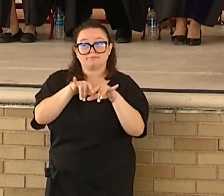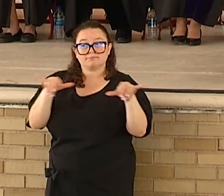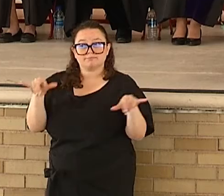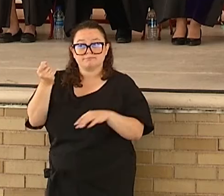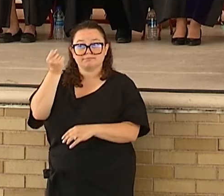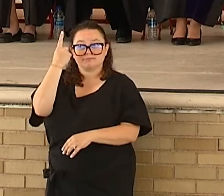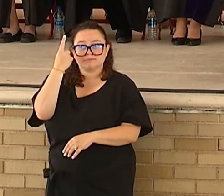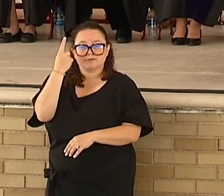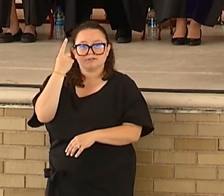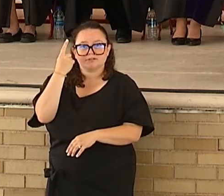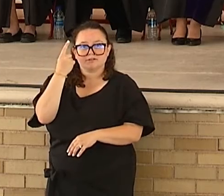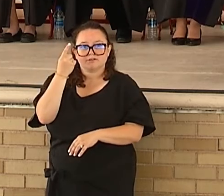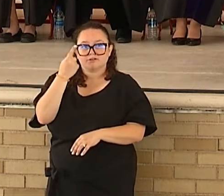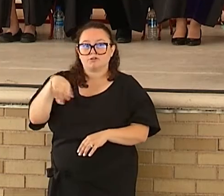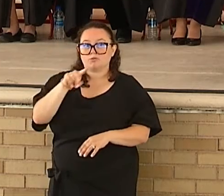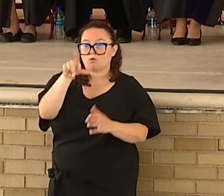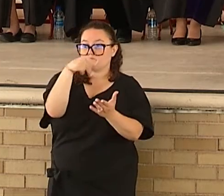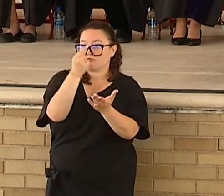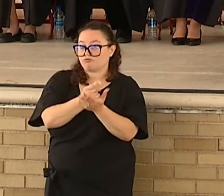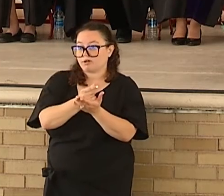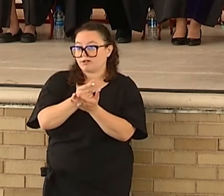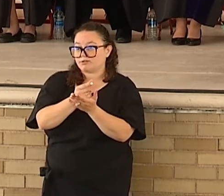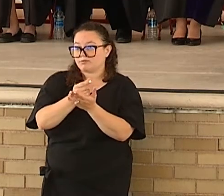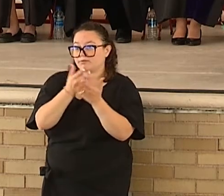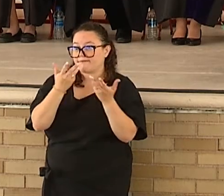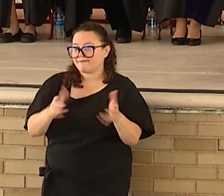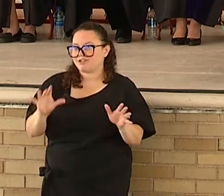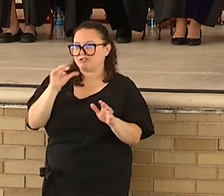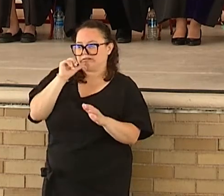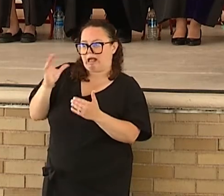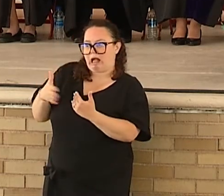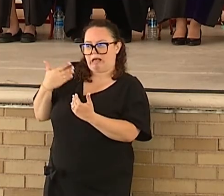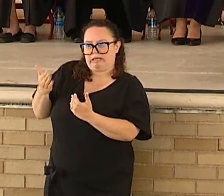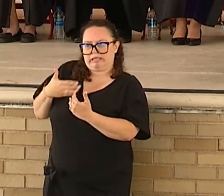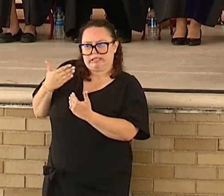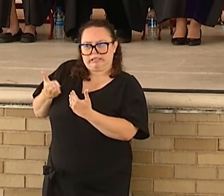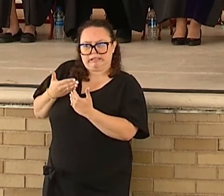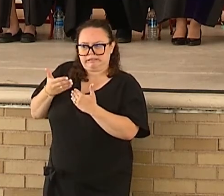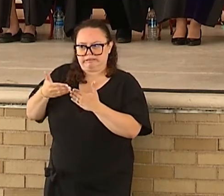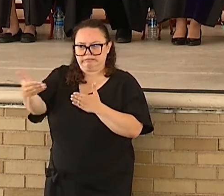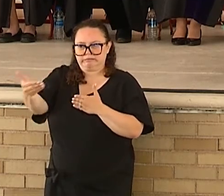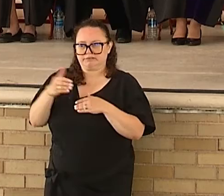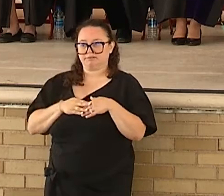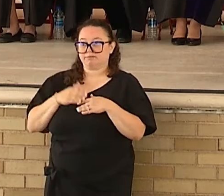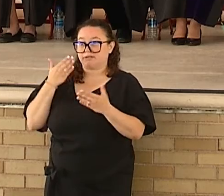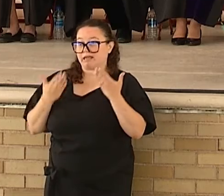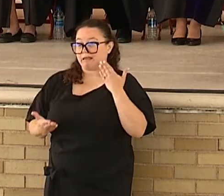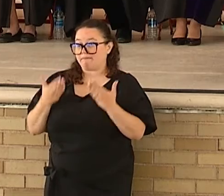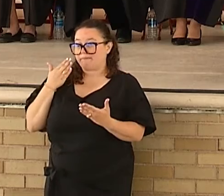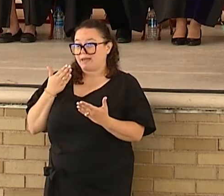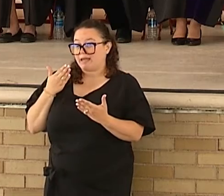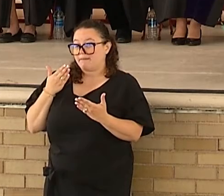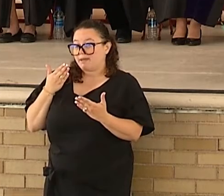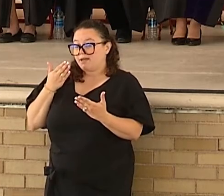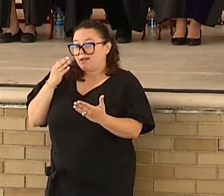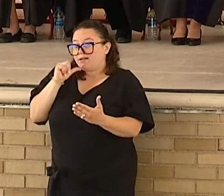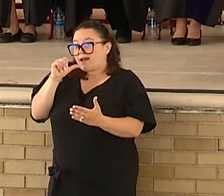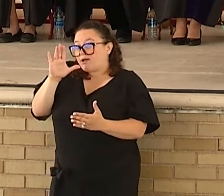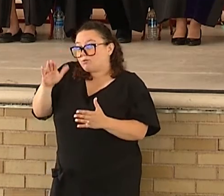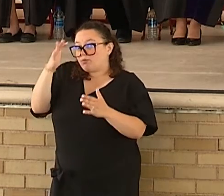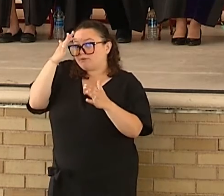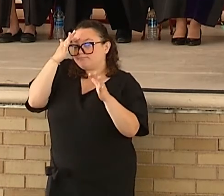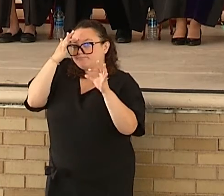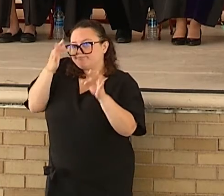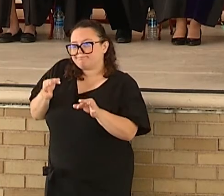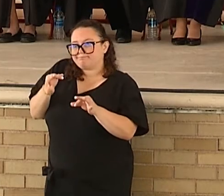these graduates will continue to need you. They may be heading to a place that you've never been to. It might not be the place that you would have chosen for